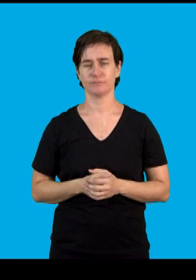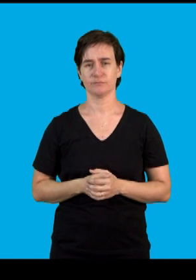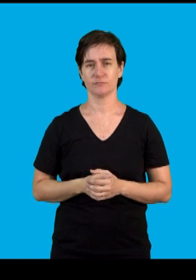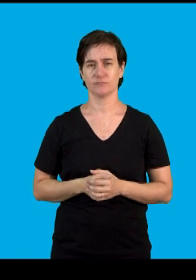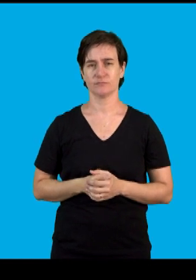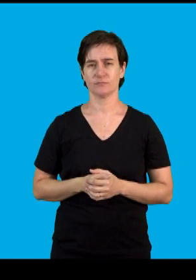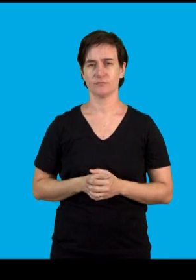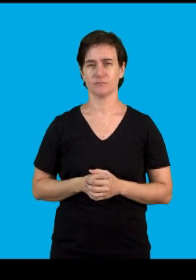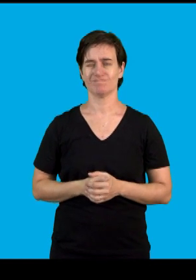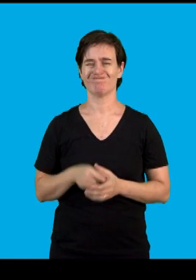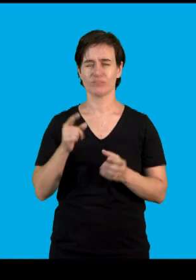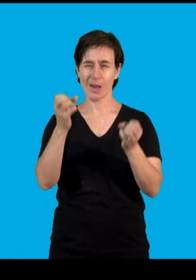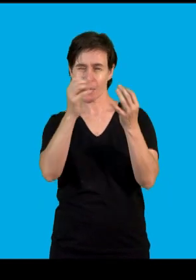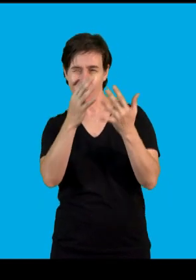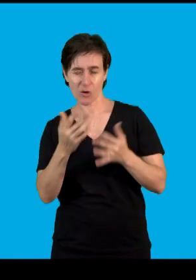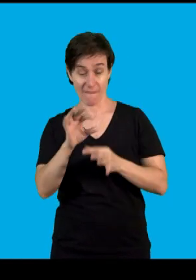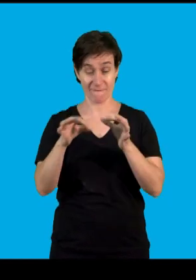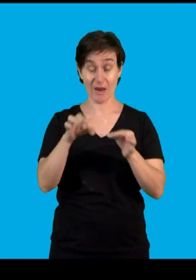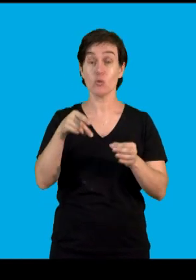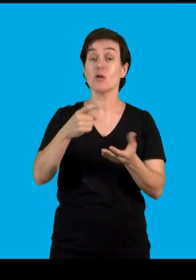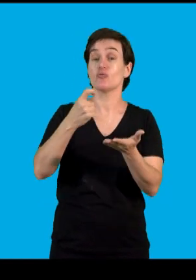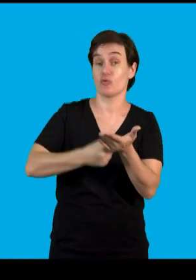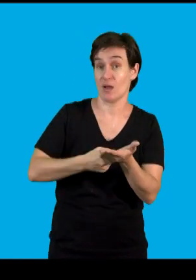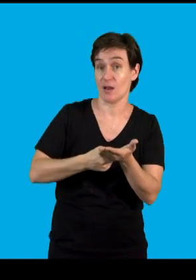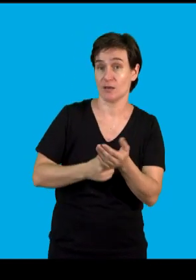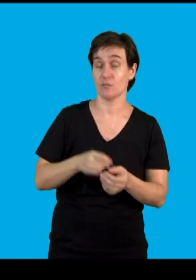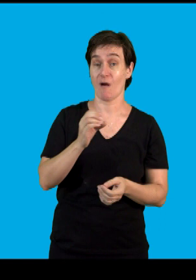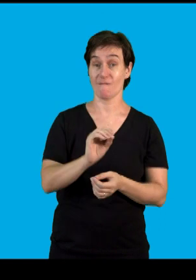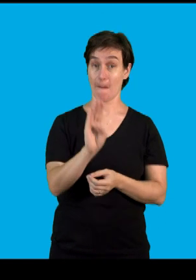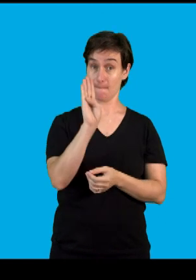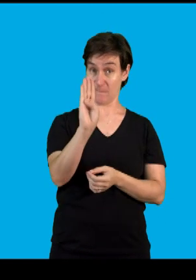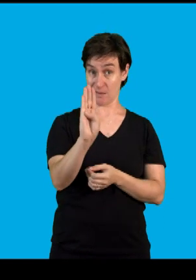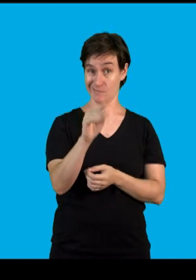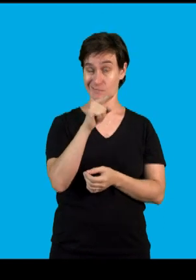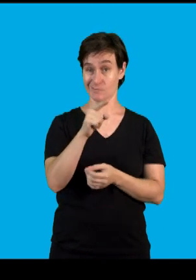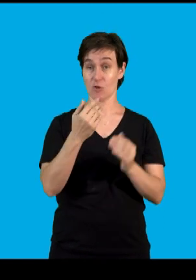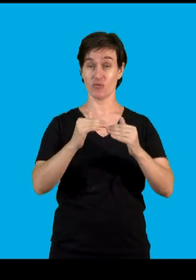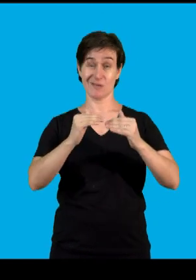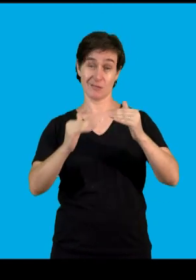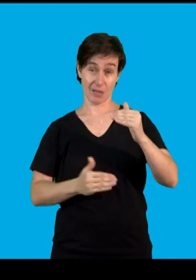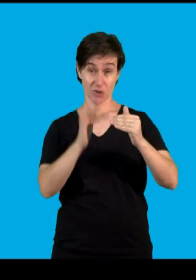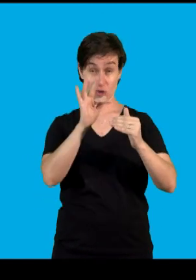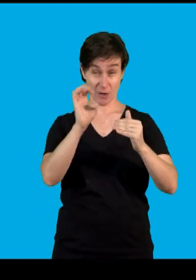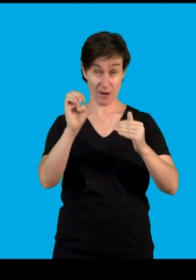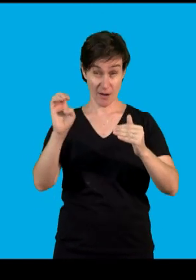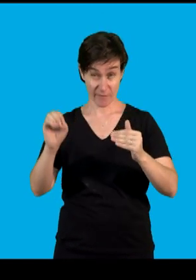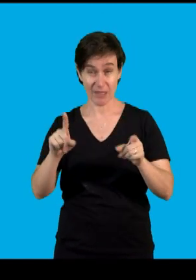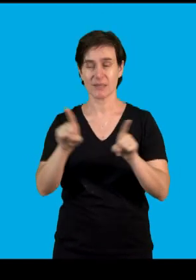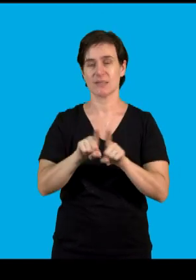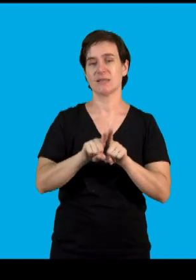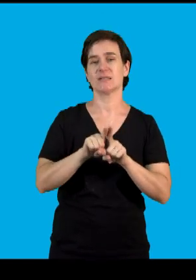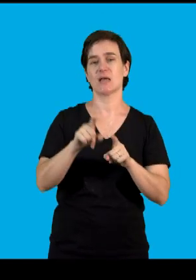Calculate the value in rands of B, the reduction fees, and